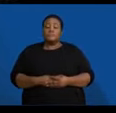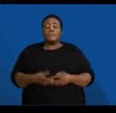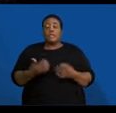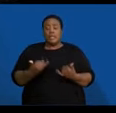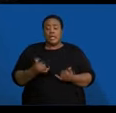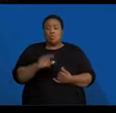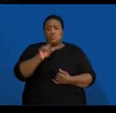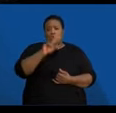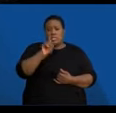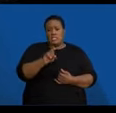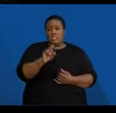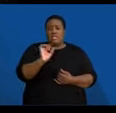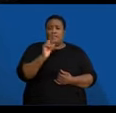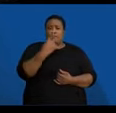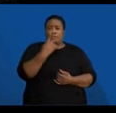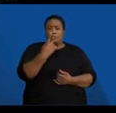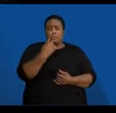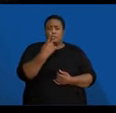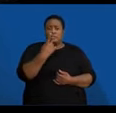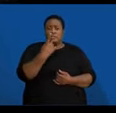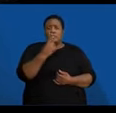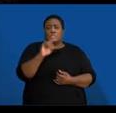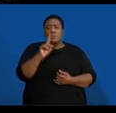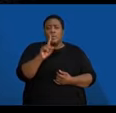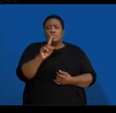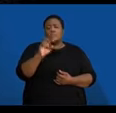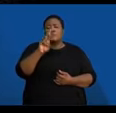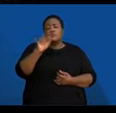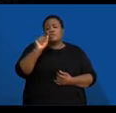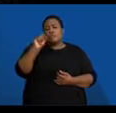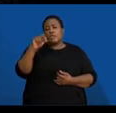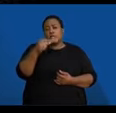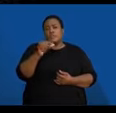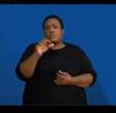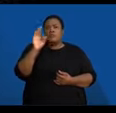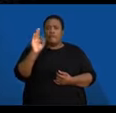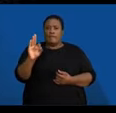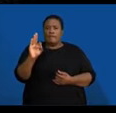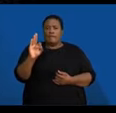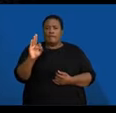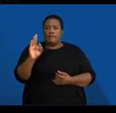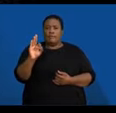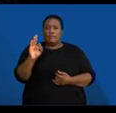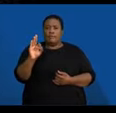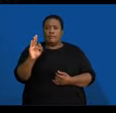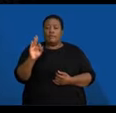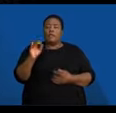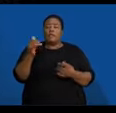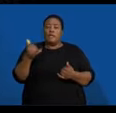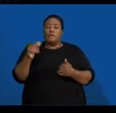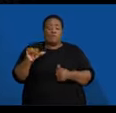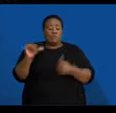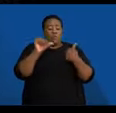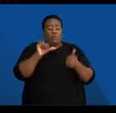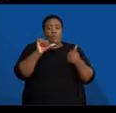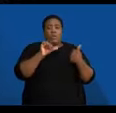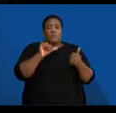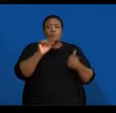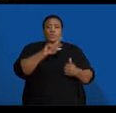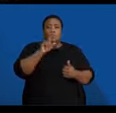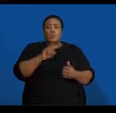Now, the first question wants us to talk about the range of f. Now, f, if we just go back to the question,